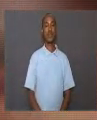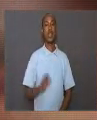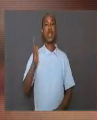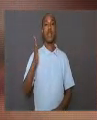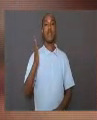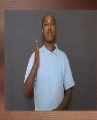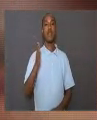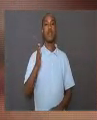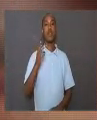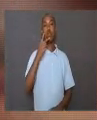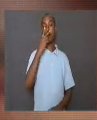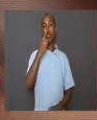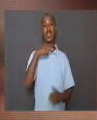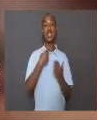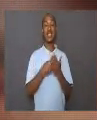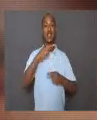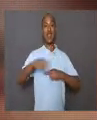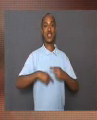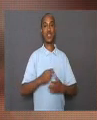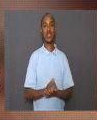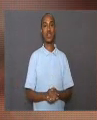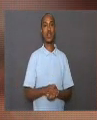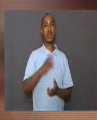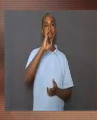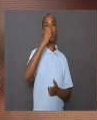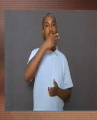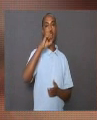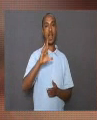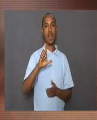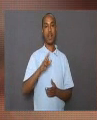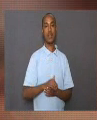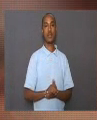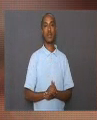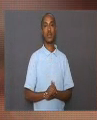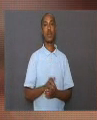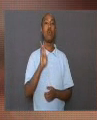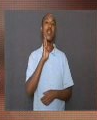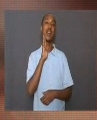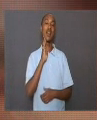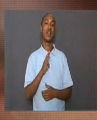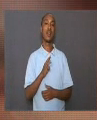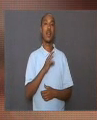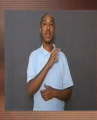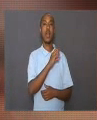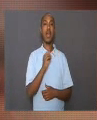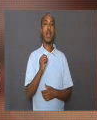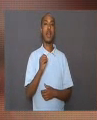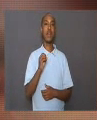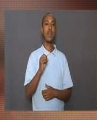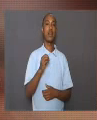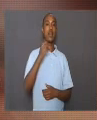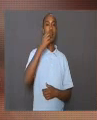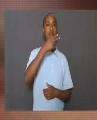If we look at these reactions, hydrochloric acid, water, and phosphoric